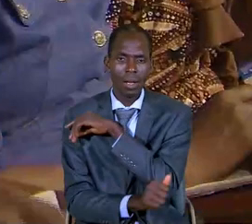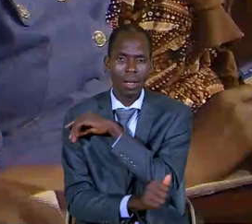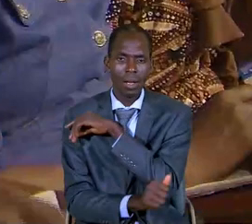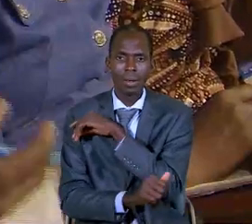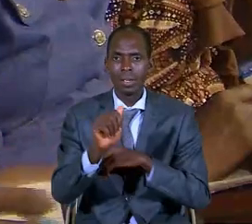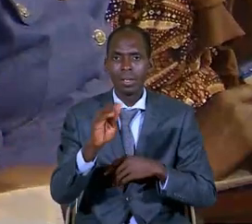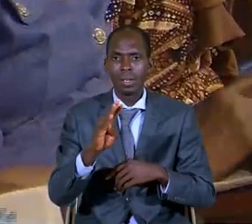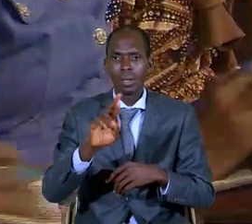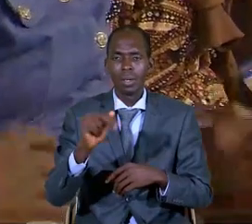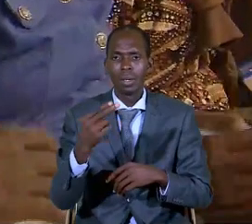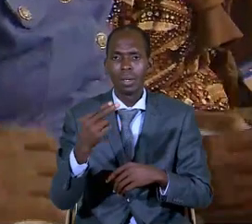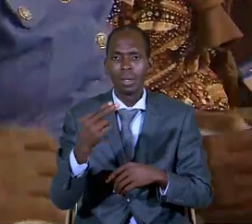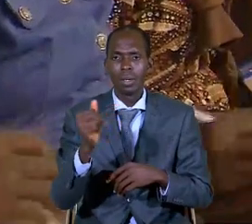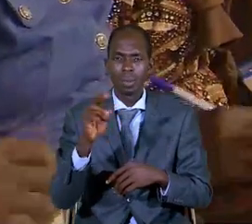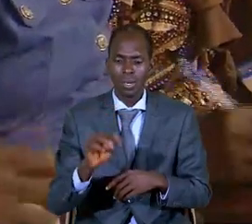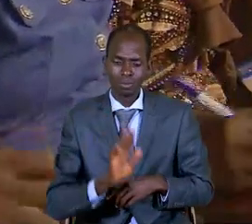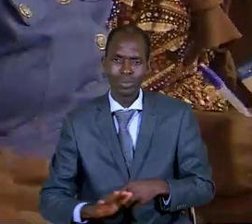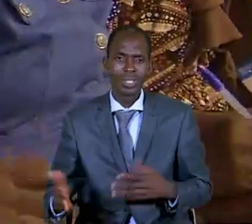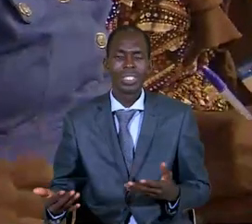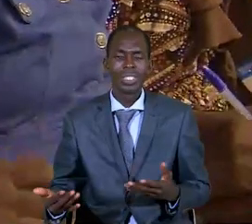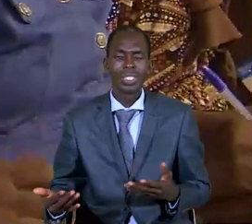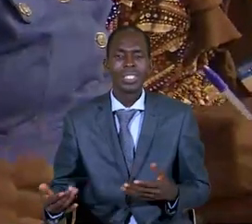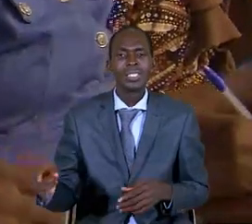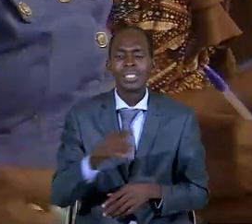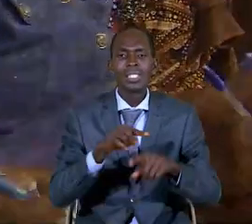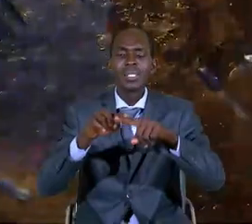were depending on their